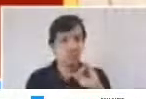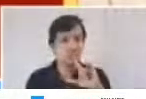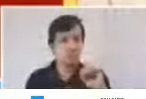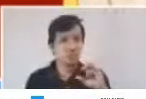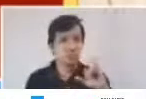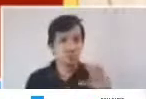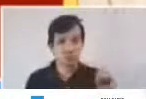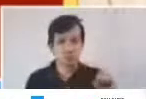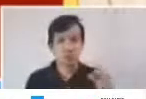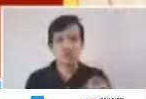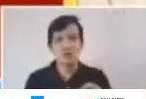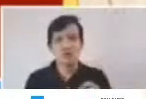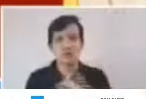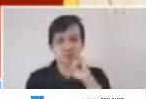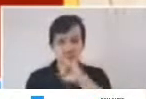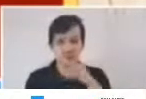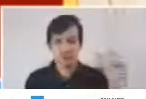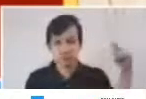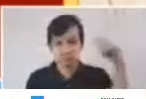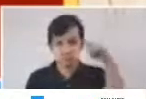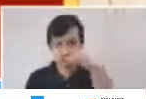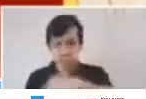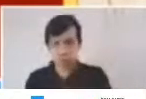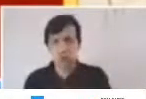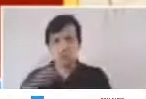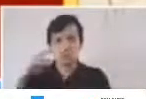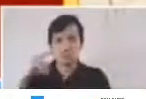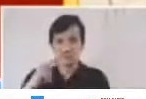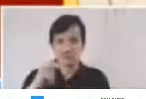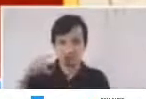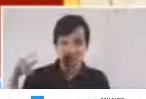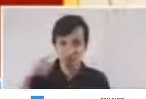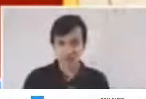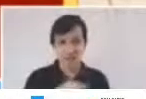flight tests negative, ito po ay re-released.